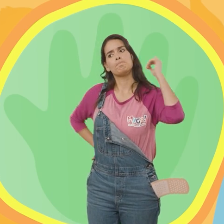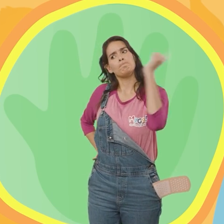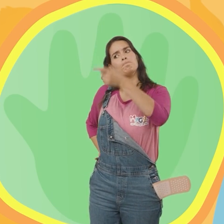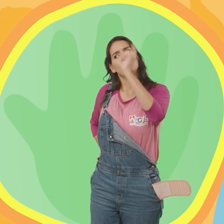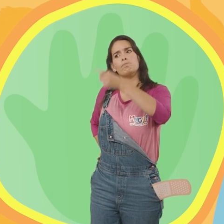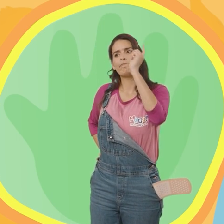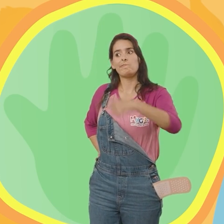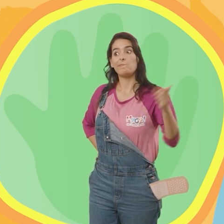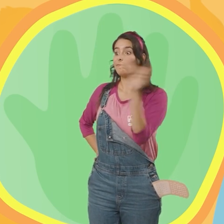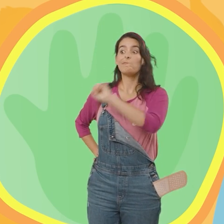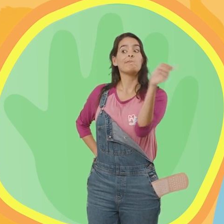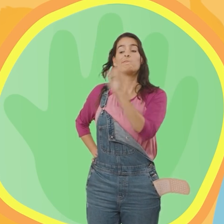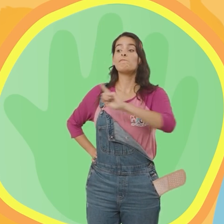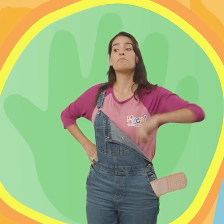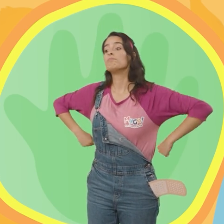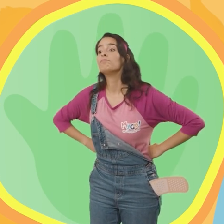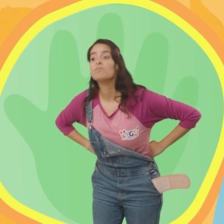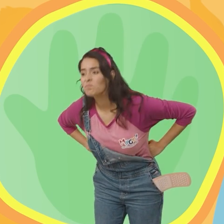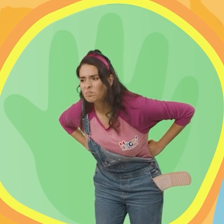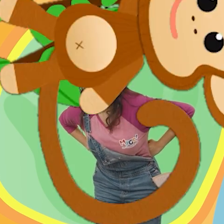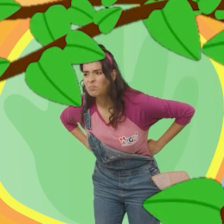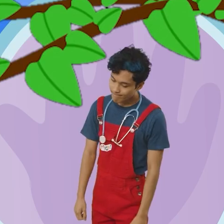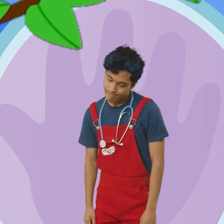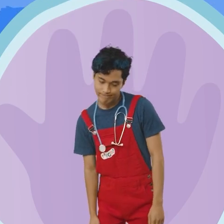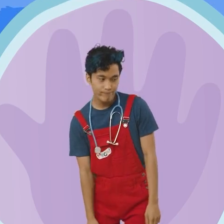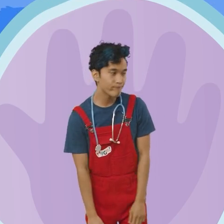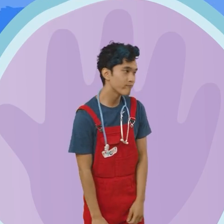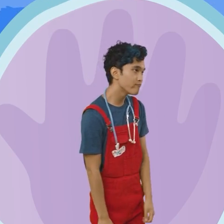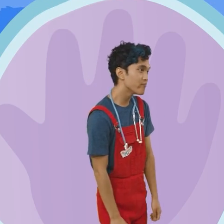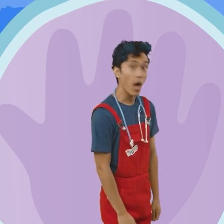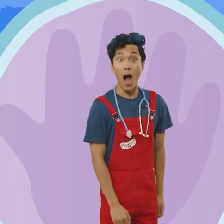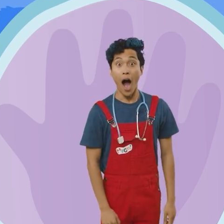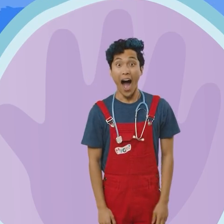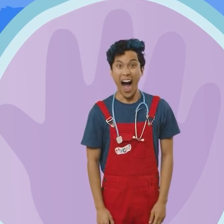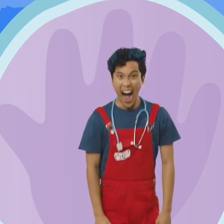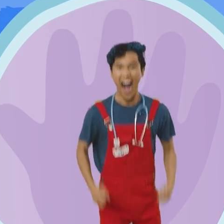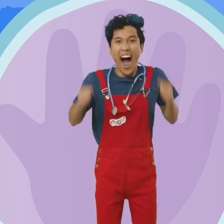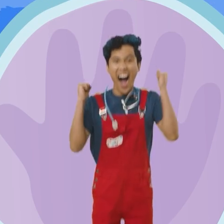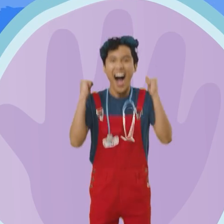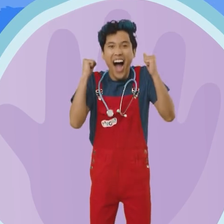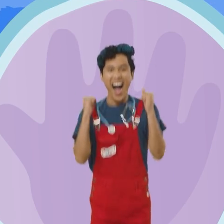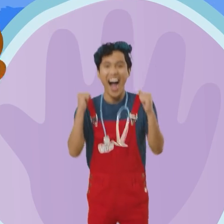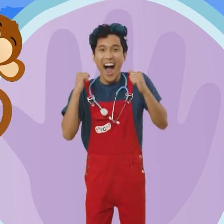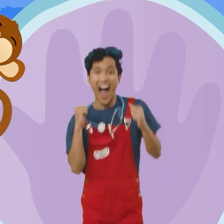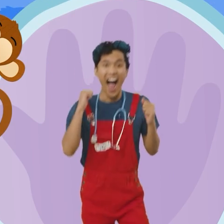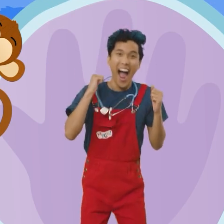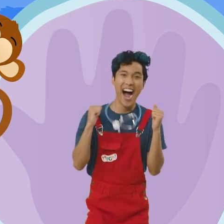Jumping on the bed. Four.